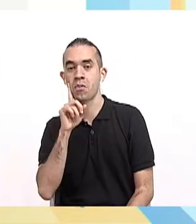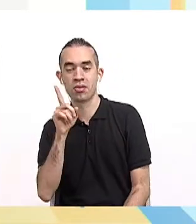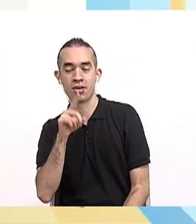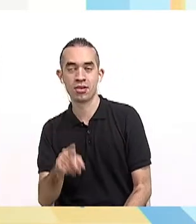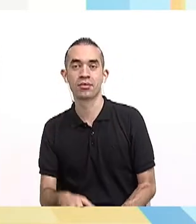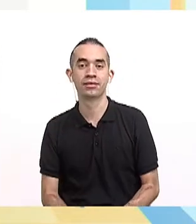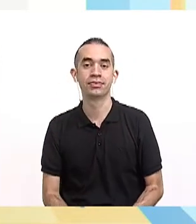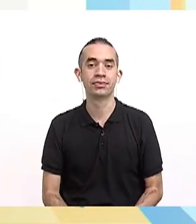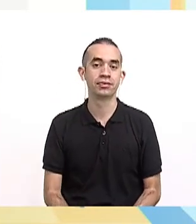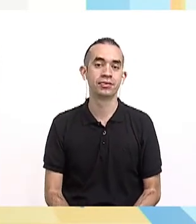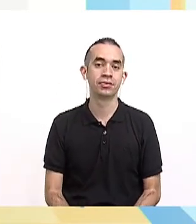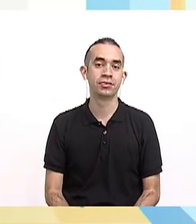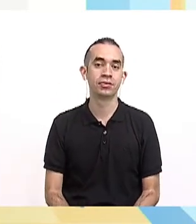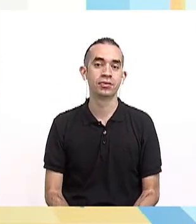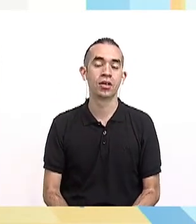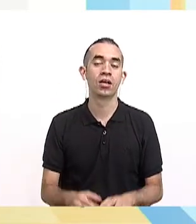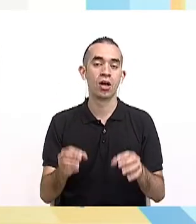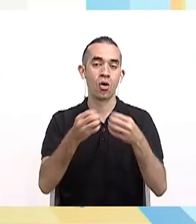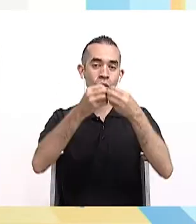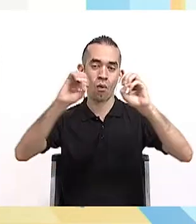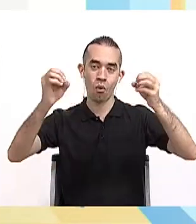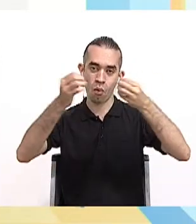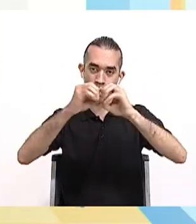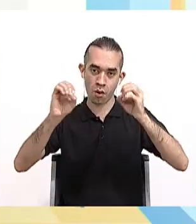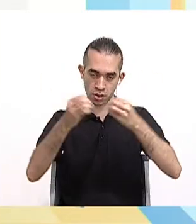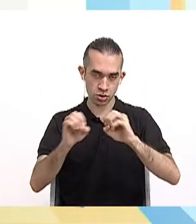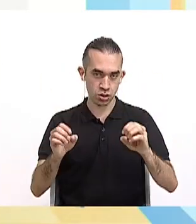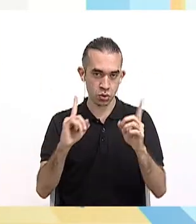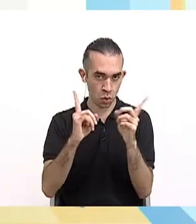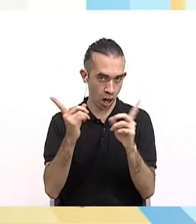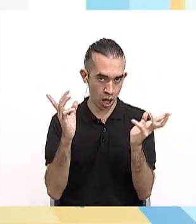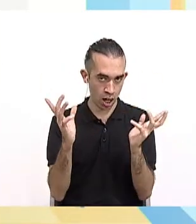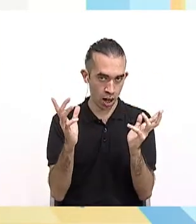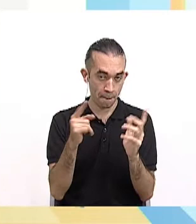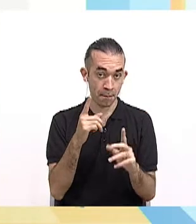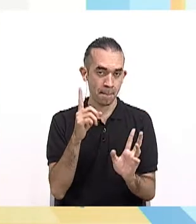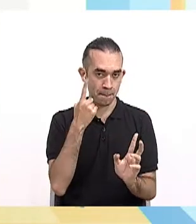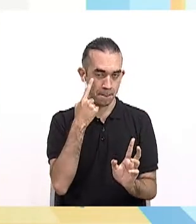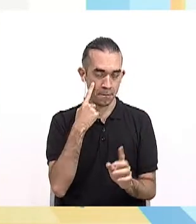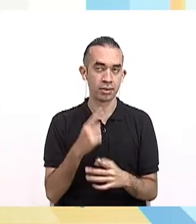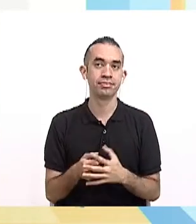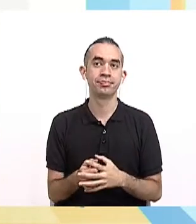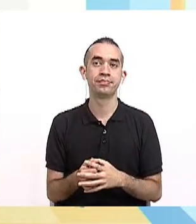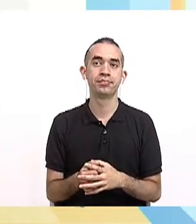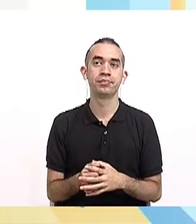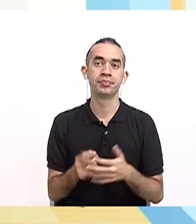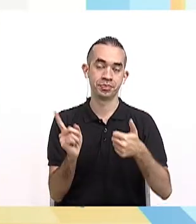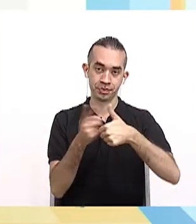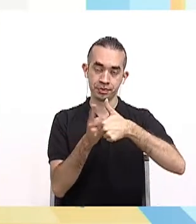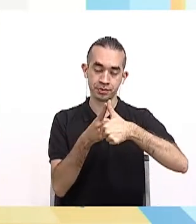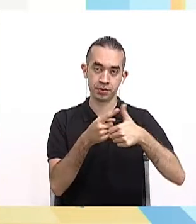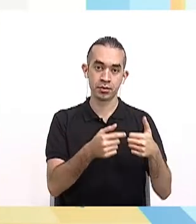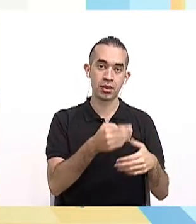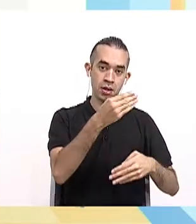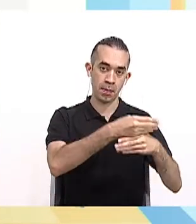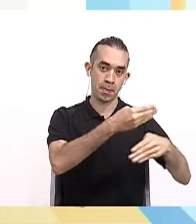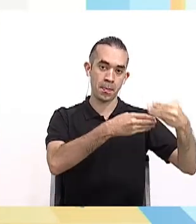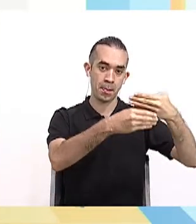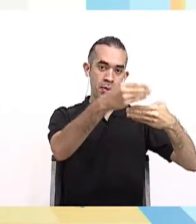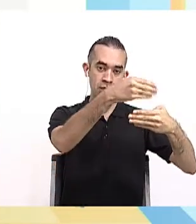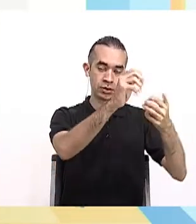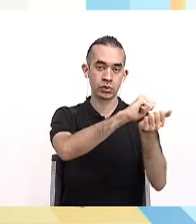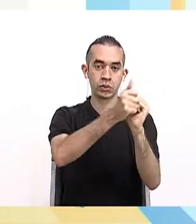the sentences that you will have to identify as true or false. So sentence number 1, Bricks to Bread is